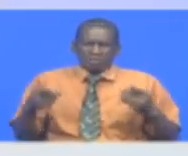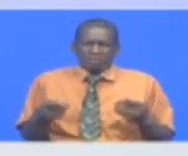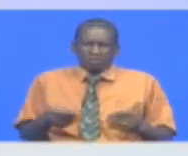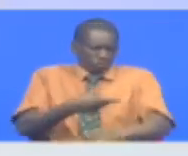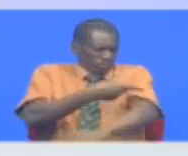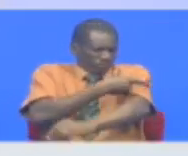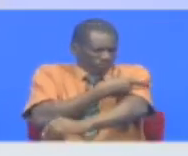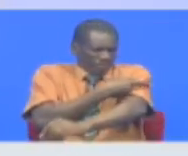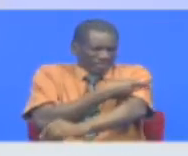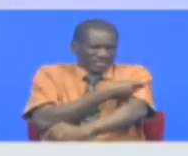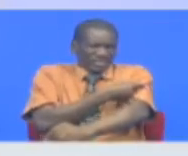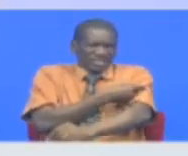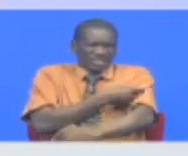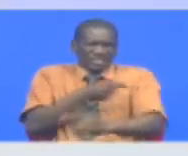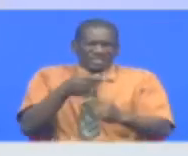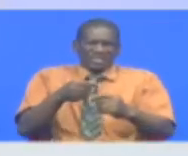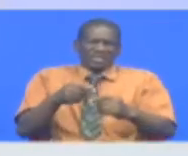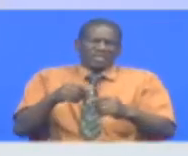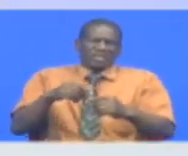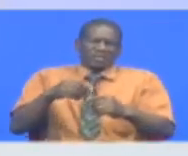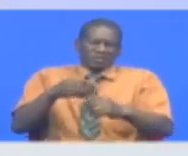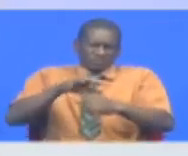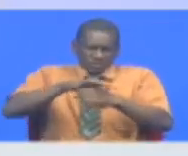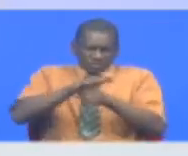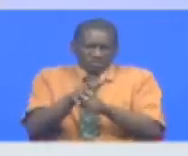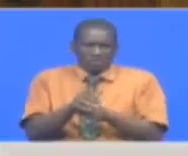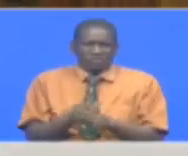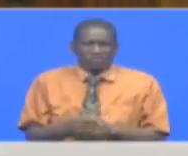vaccinated against COVID-19. Let's hear more.